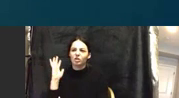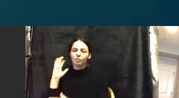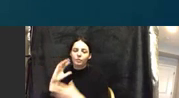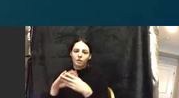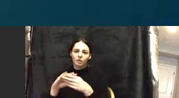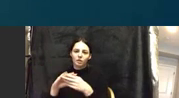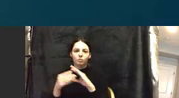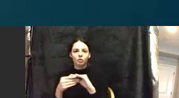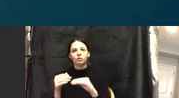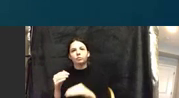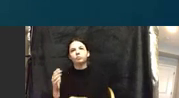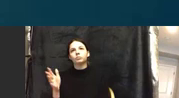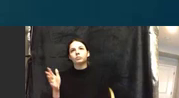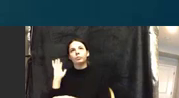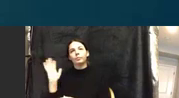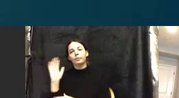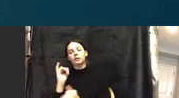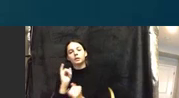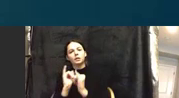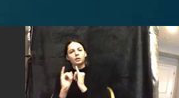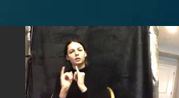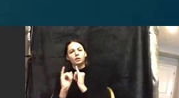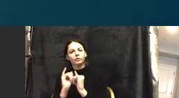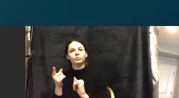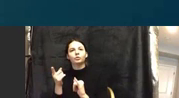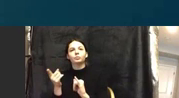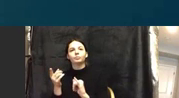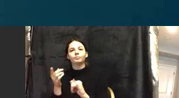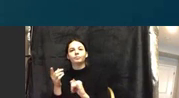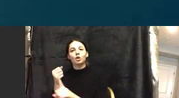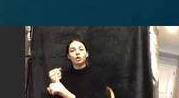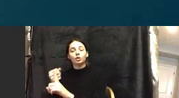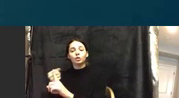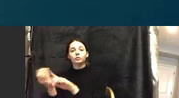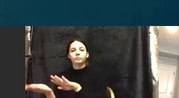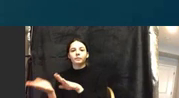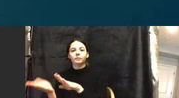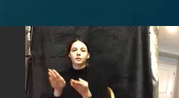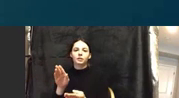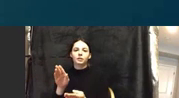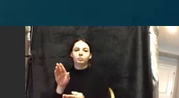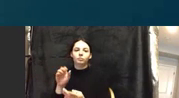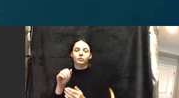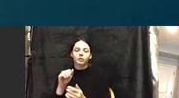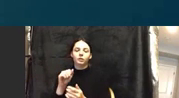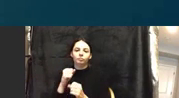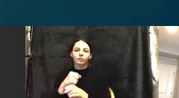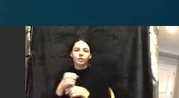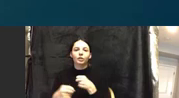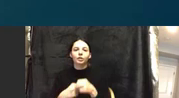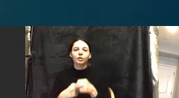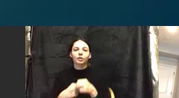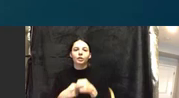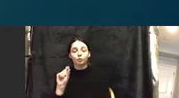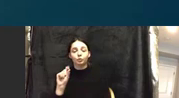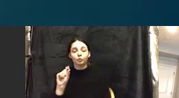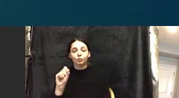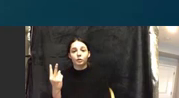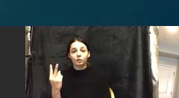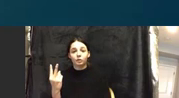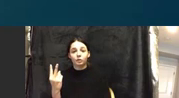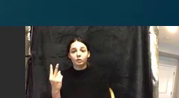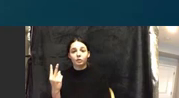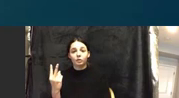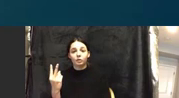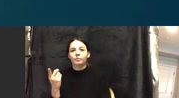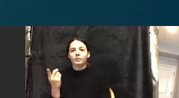herself passed away in 2012. I fact-checked through her Institute Sally Ride Science